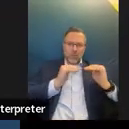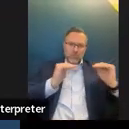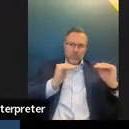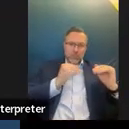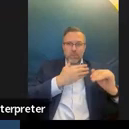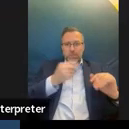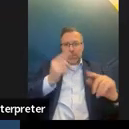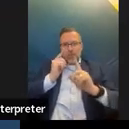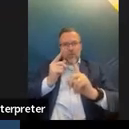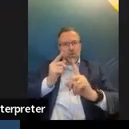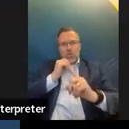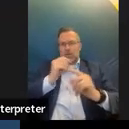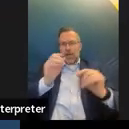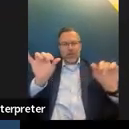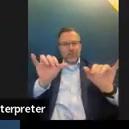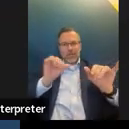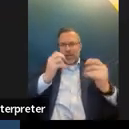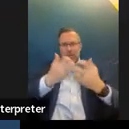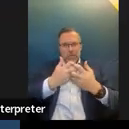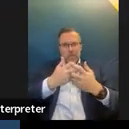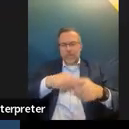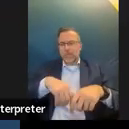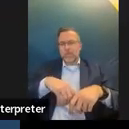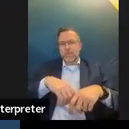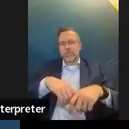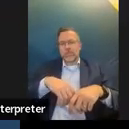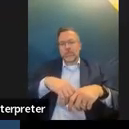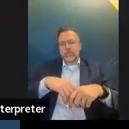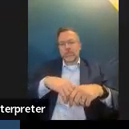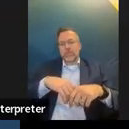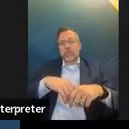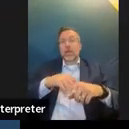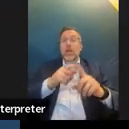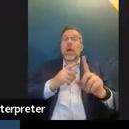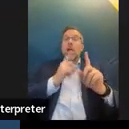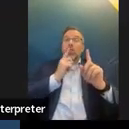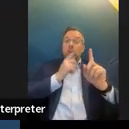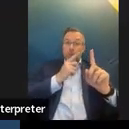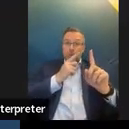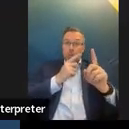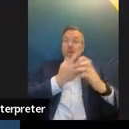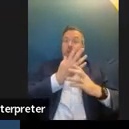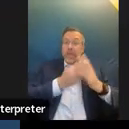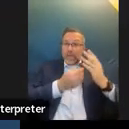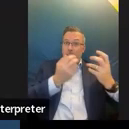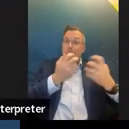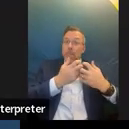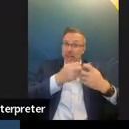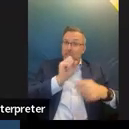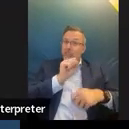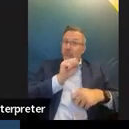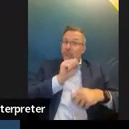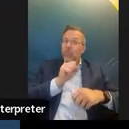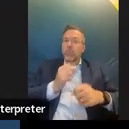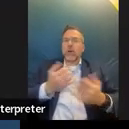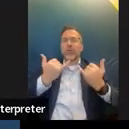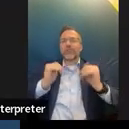the goal. The goal and the gap match, but the present level is just kind